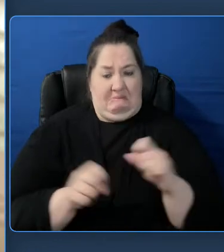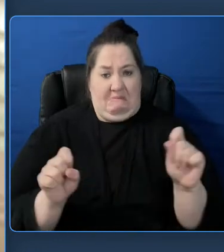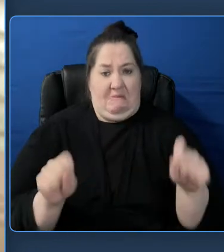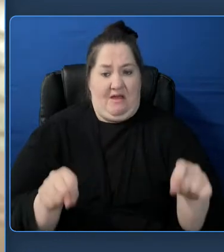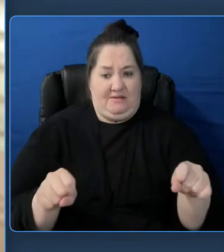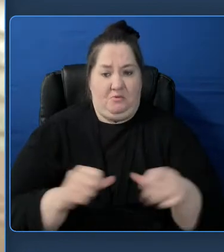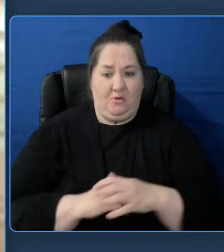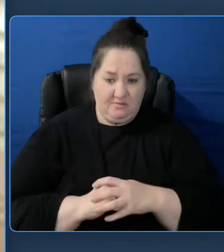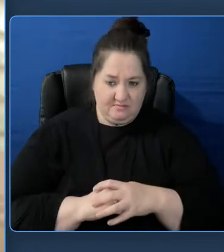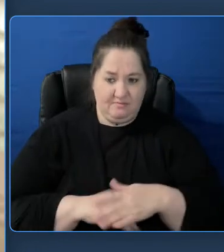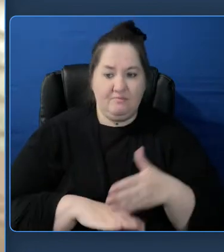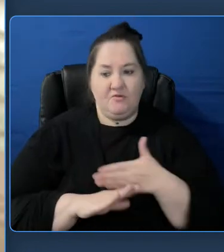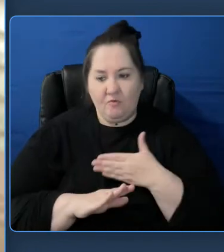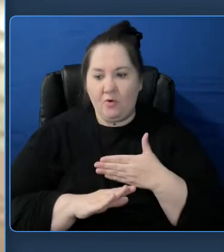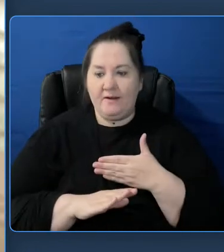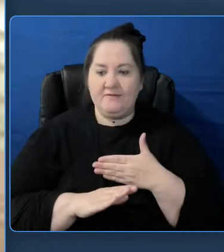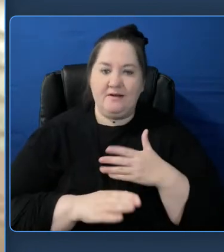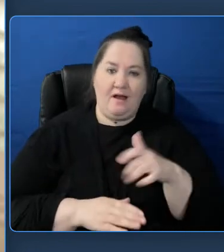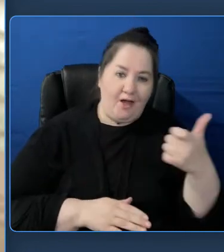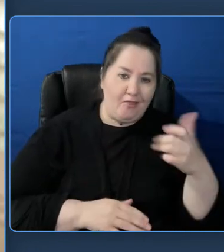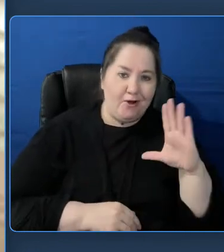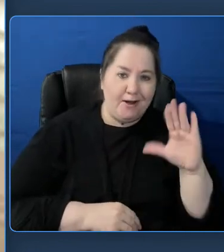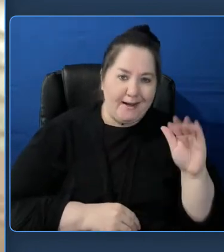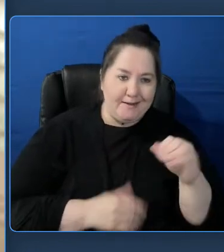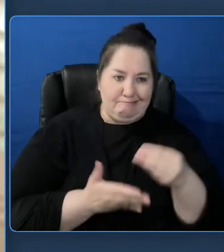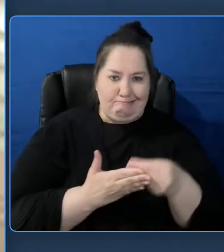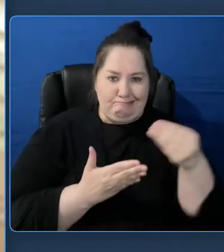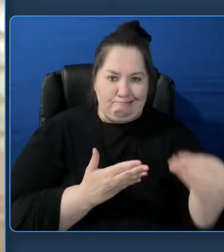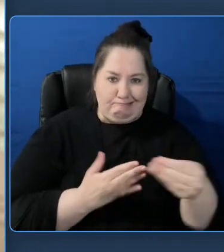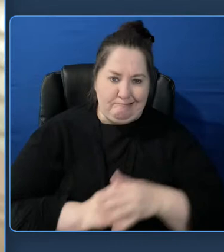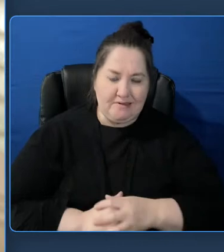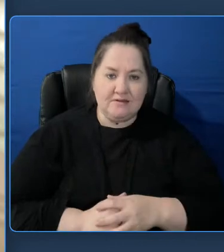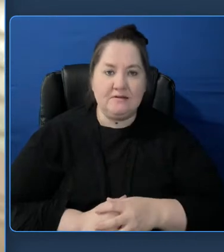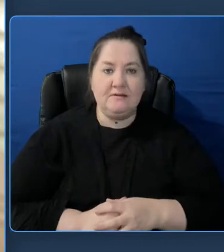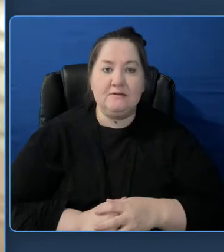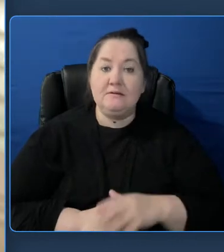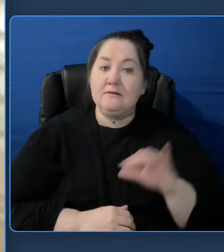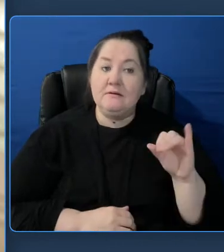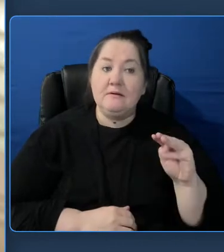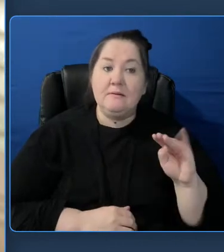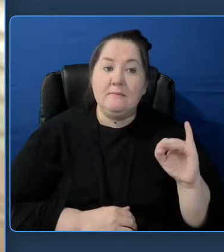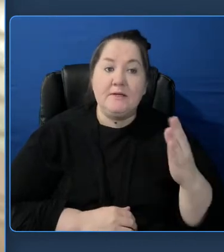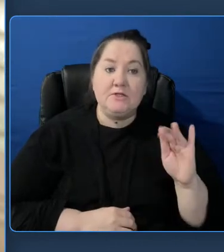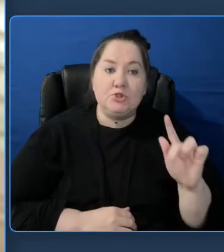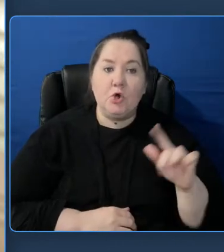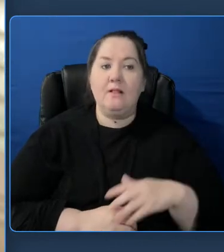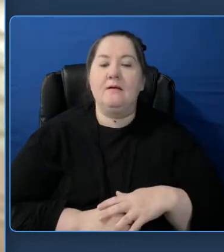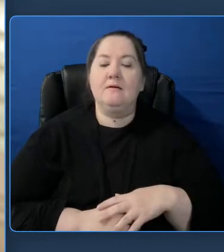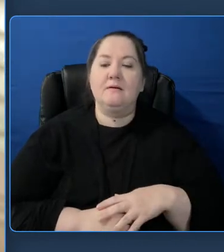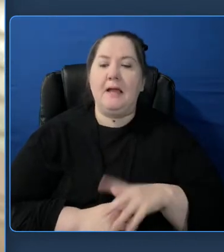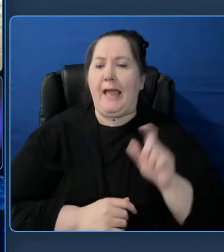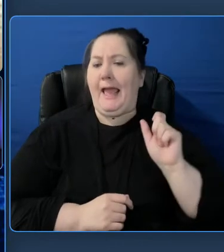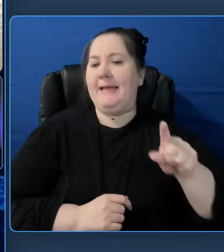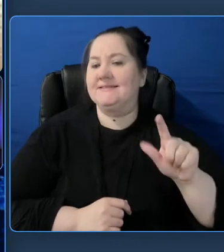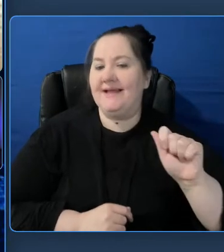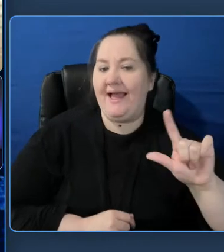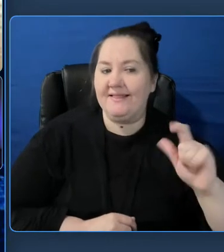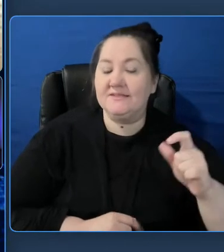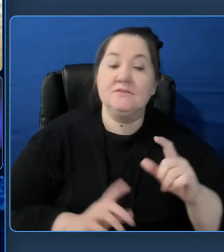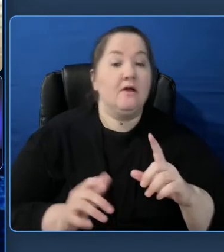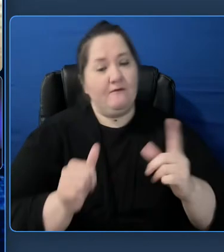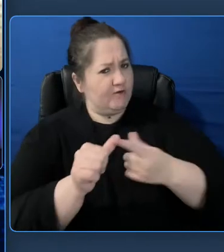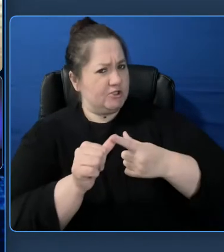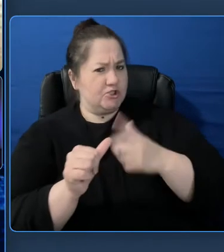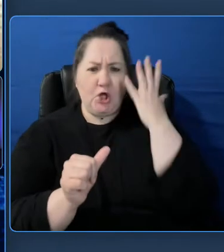it before I have to get another case. Mitchell? Sort of a sub question. Alex, first of all, you look